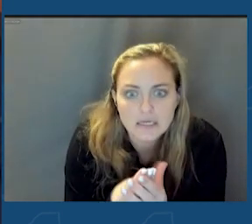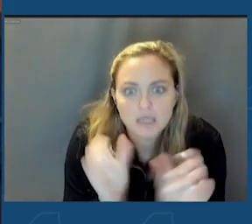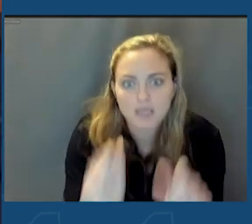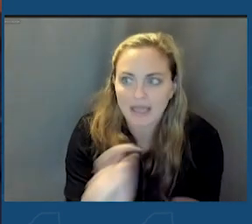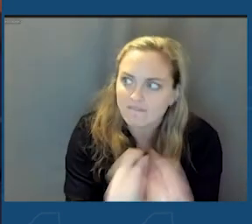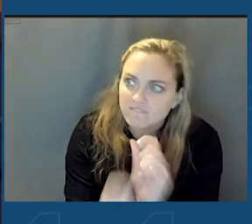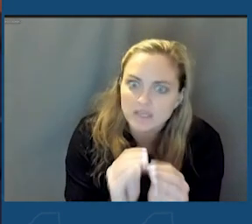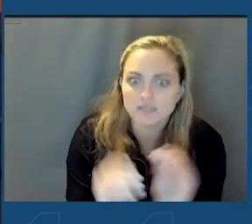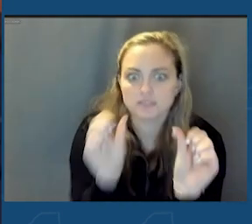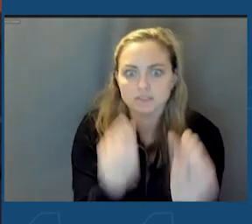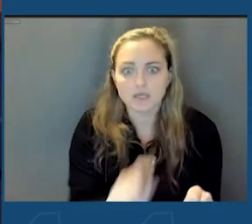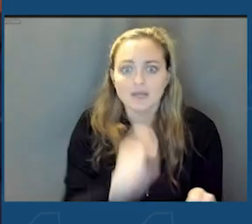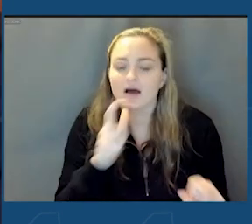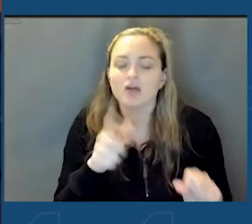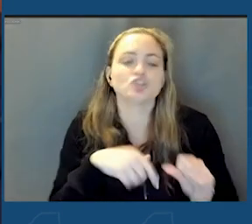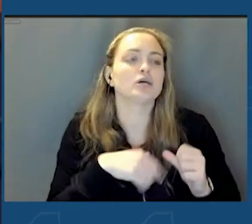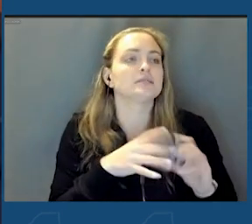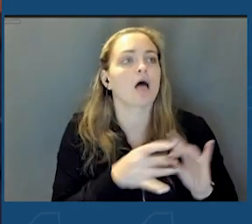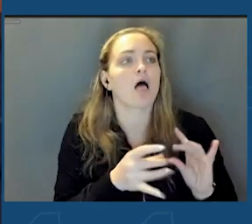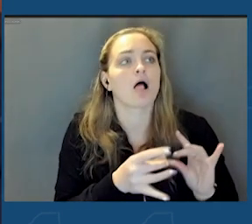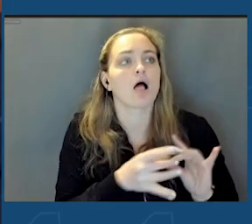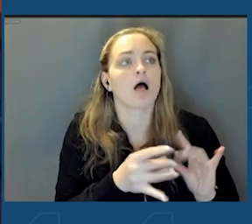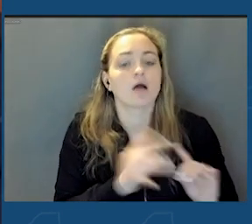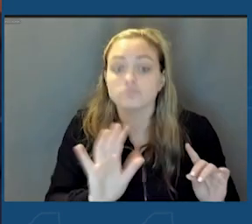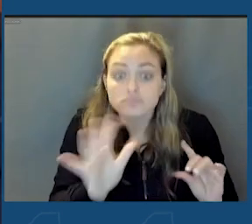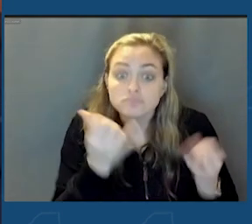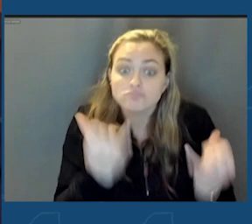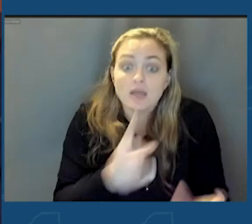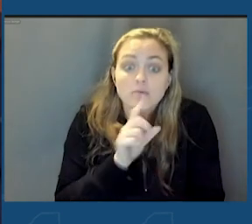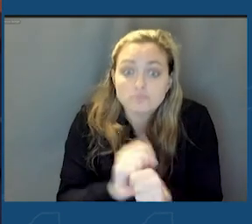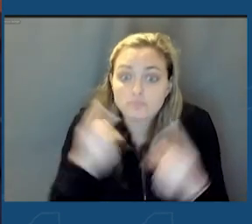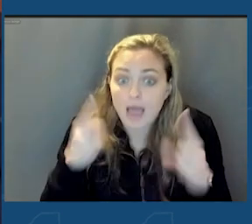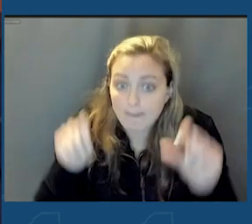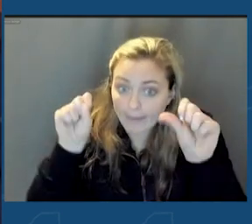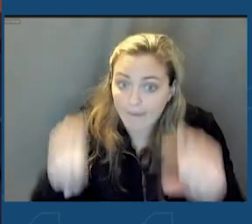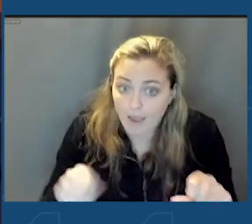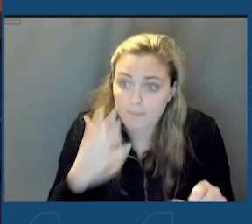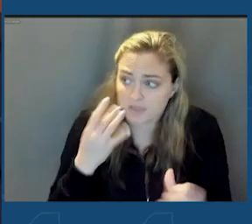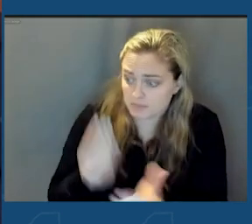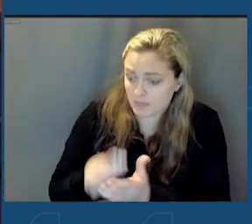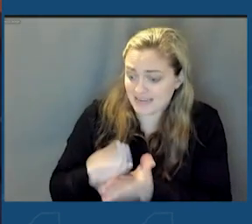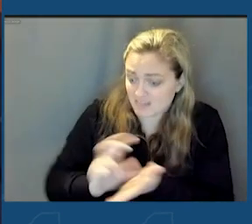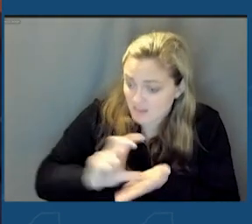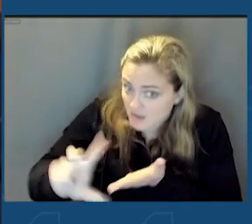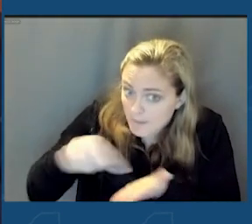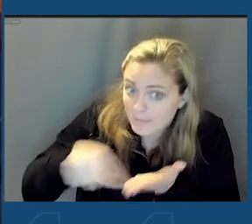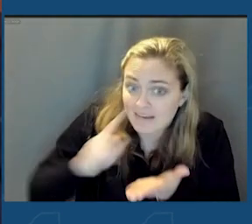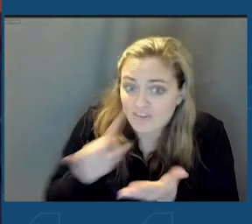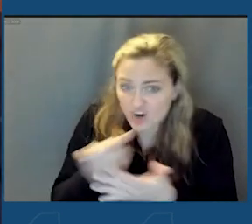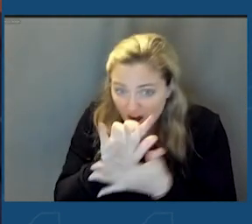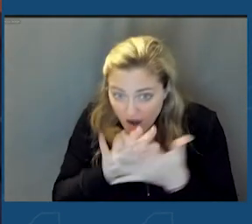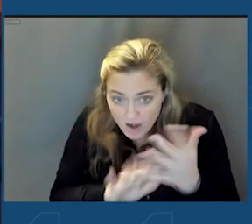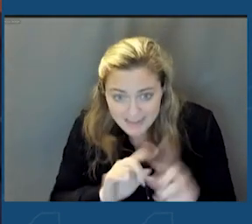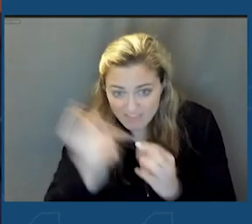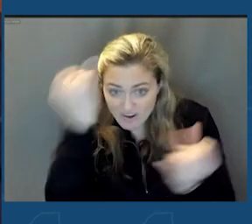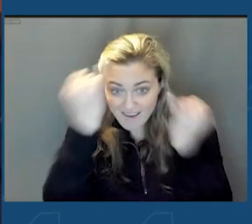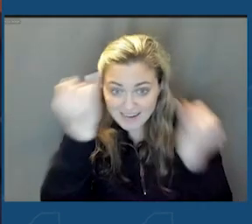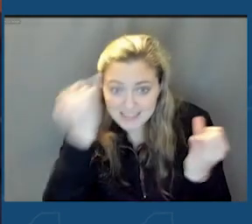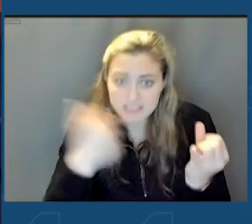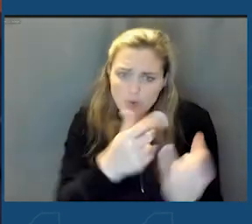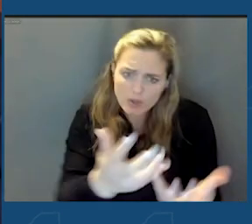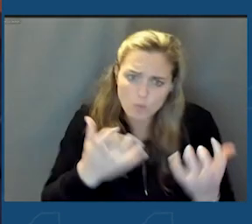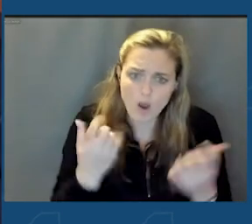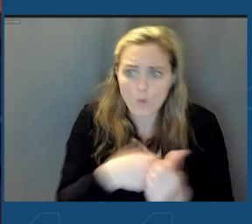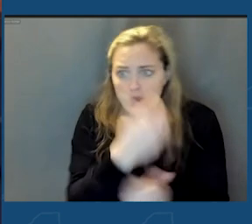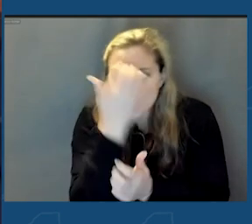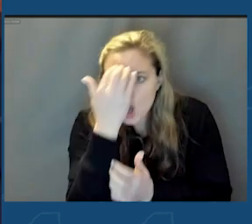just conversations. It is now coming together and getting those ideas that we want, and we